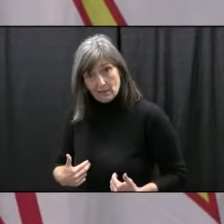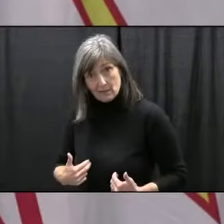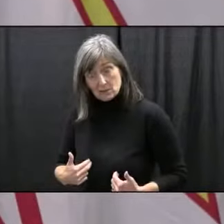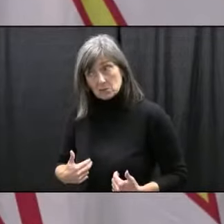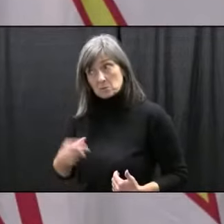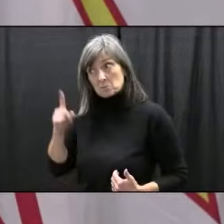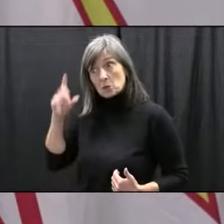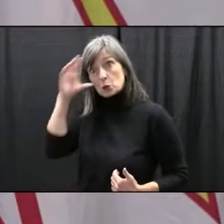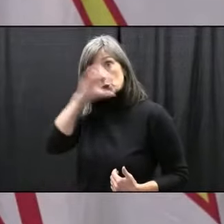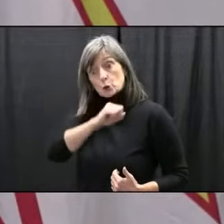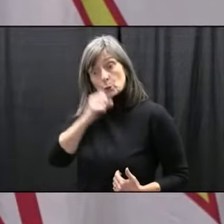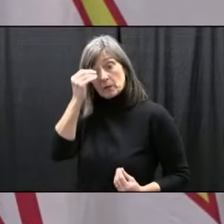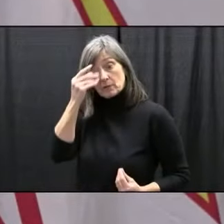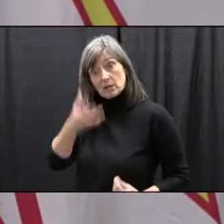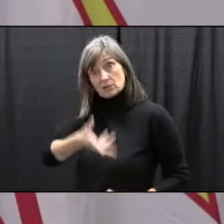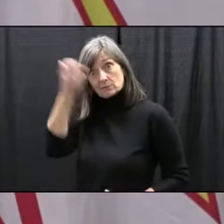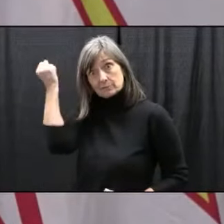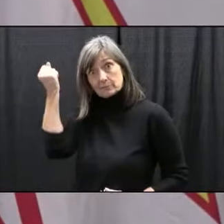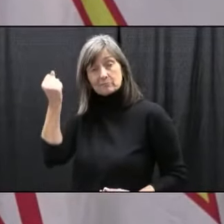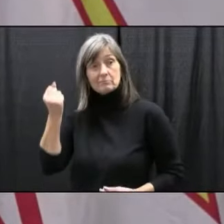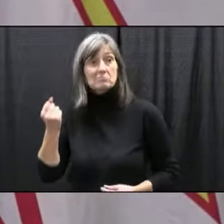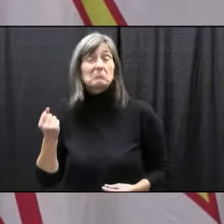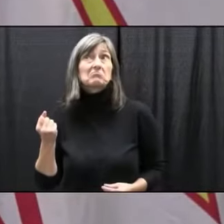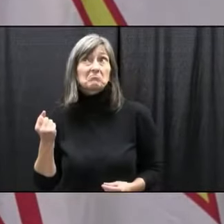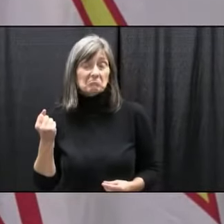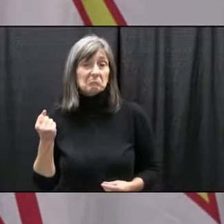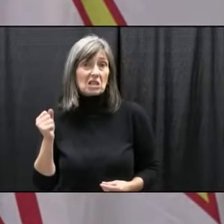I think the answer to that is yes. We